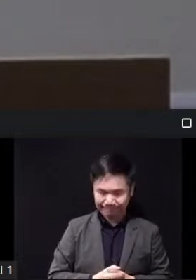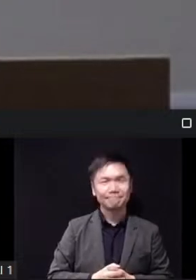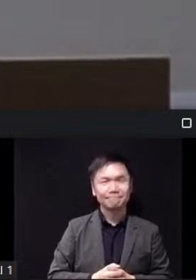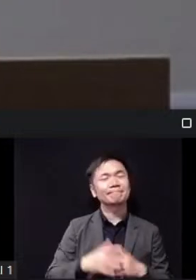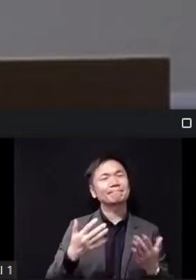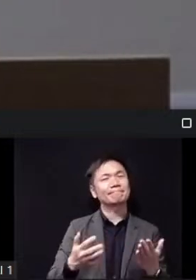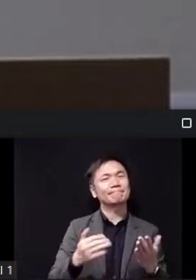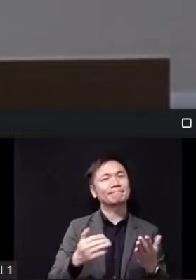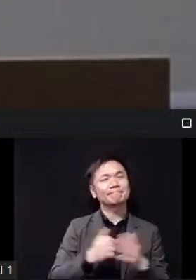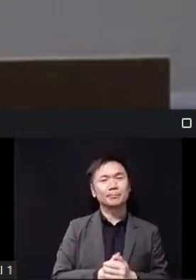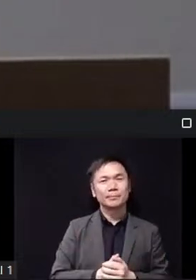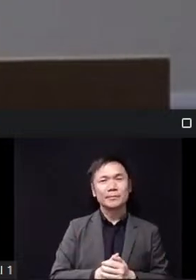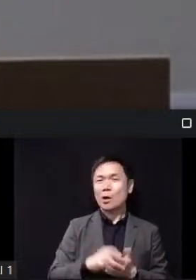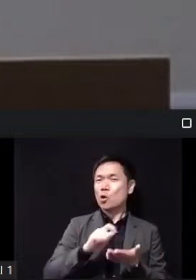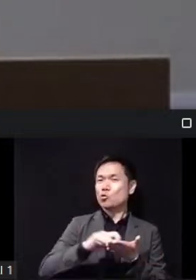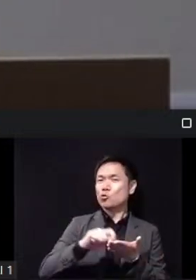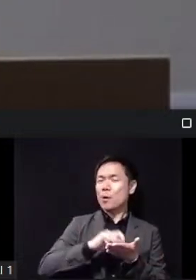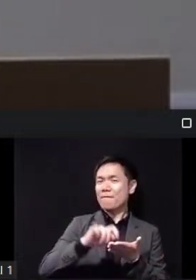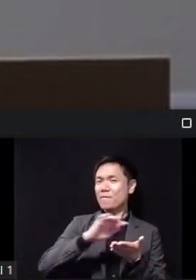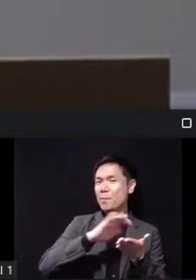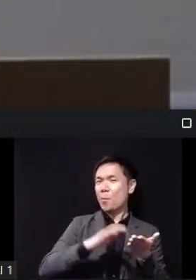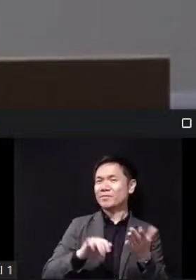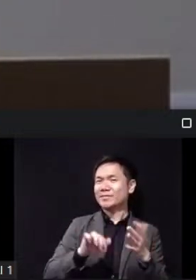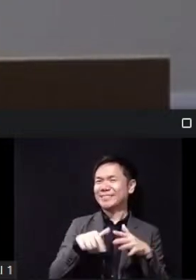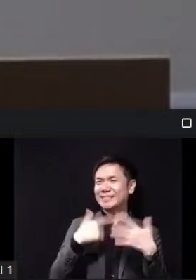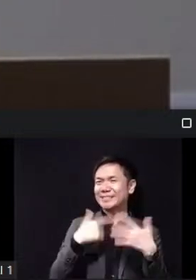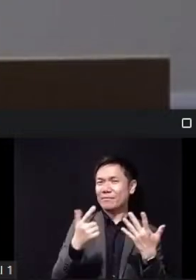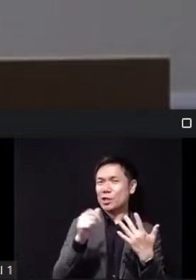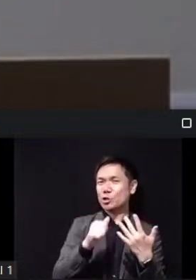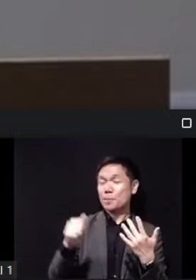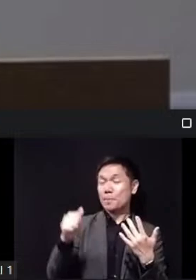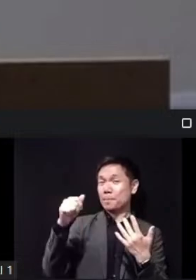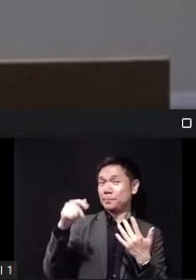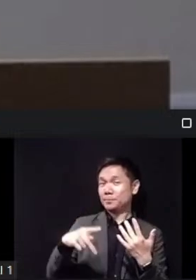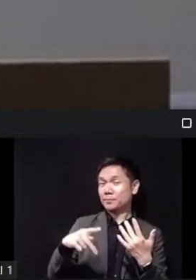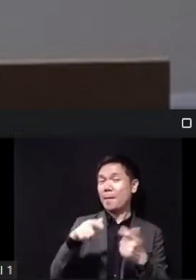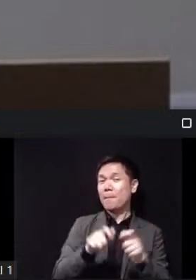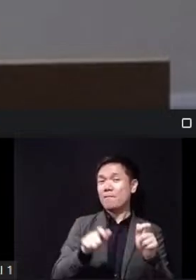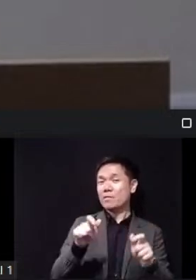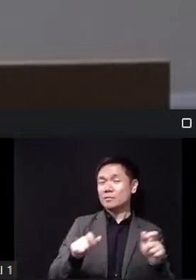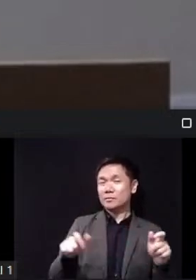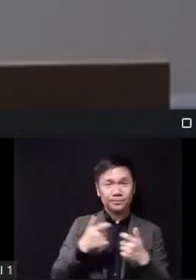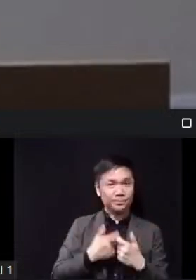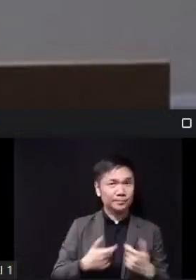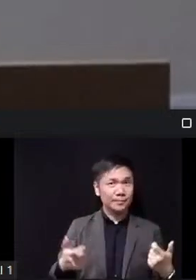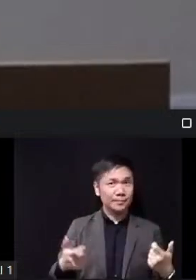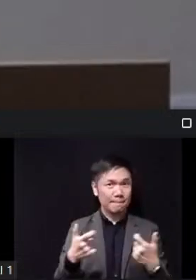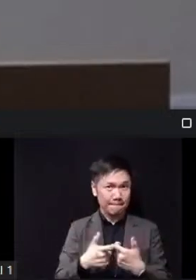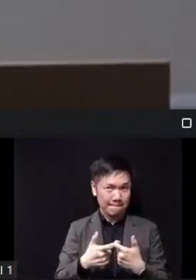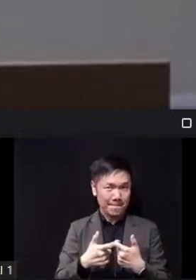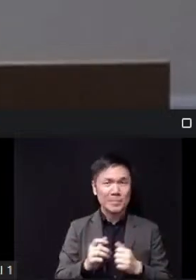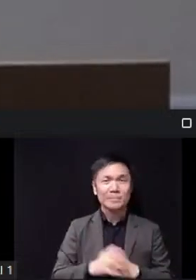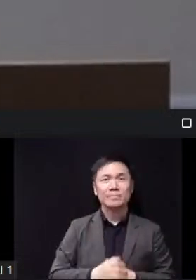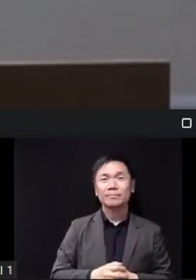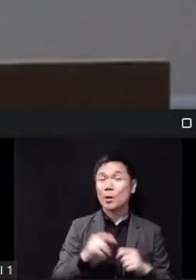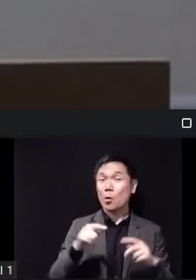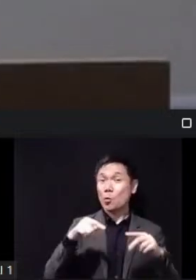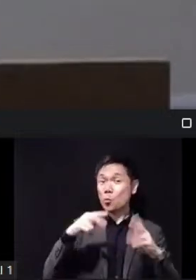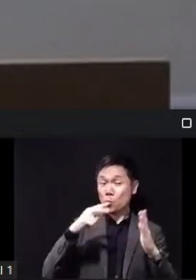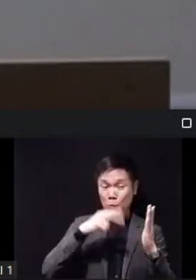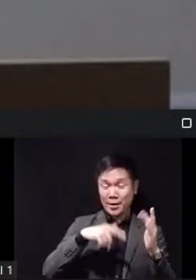you the draft report of the 7th Asian and Pacific Population Conference contained in